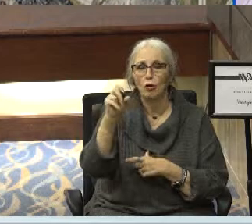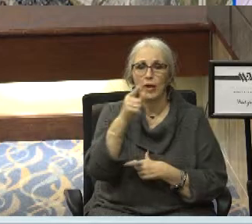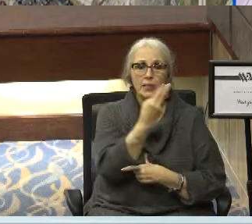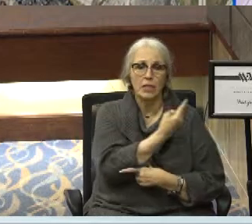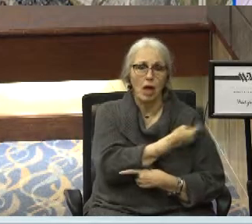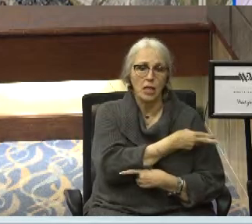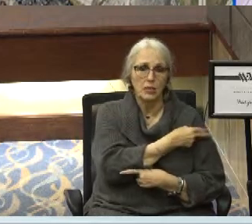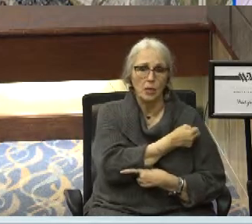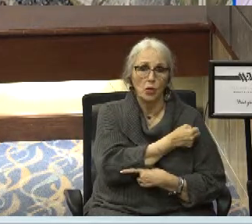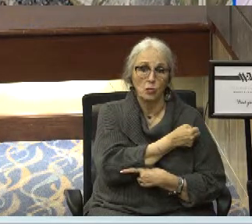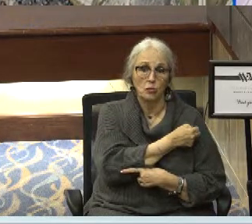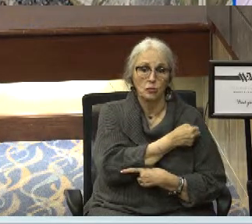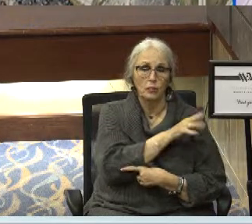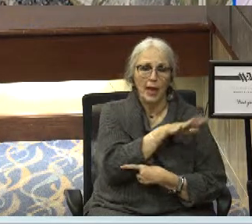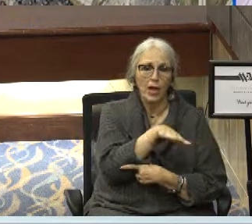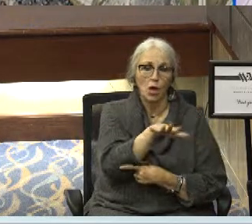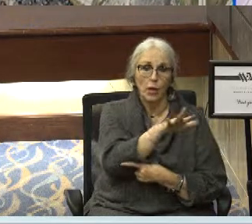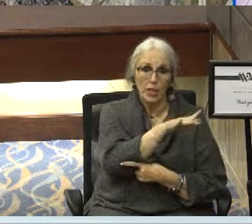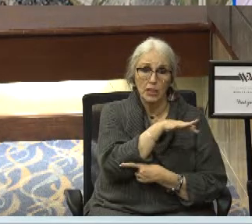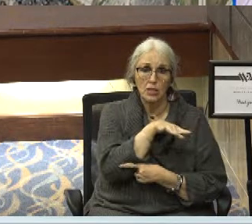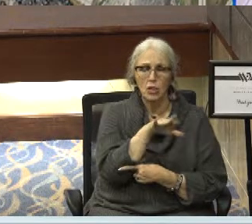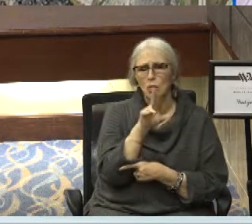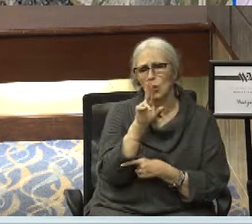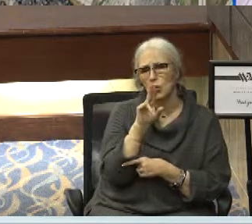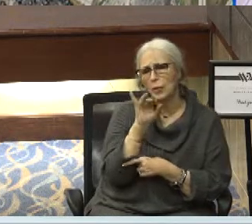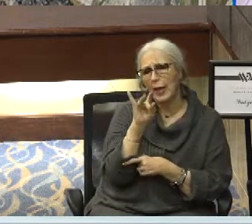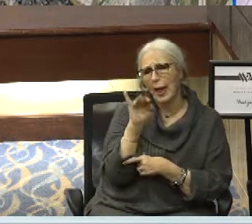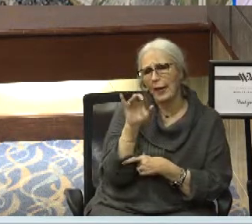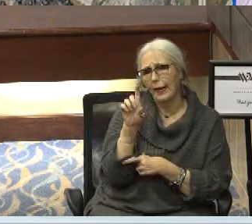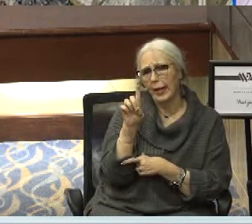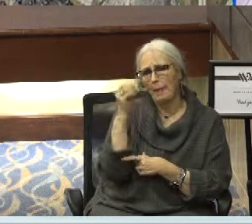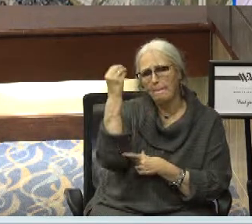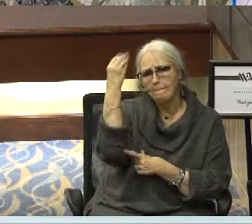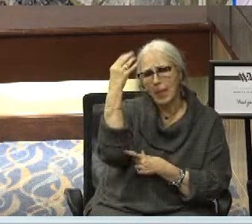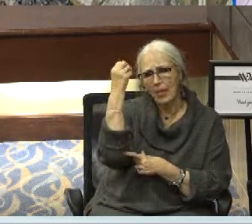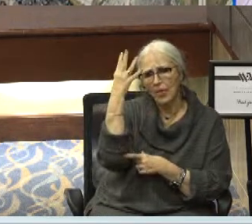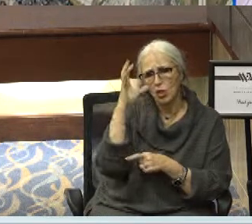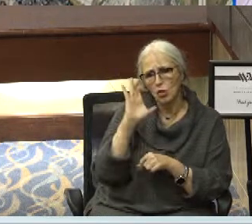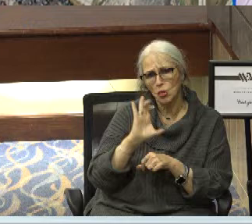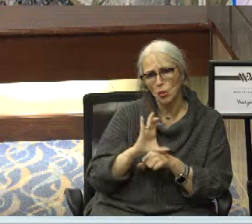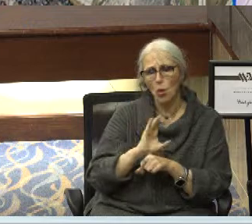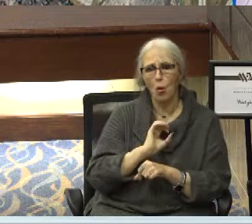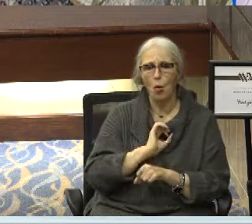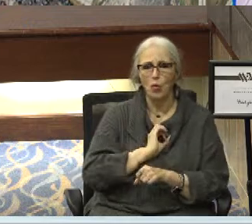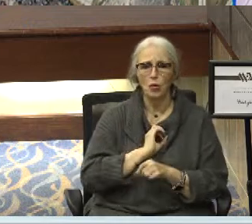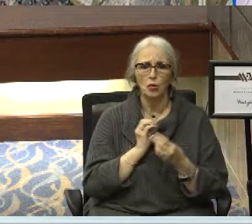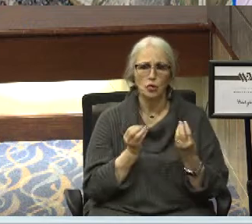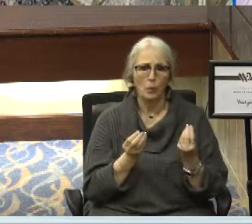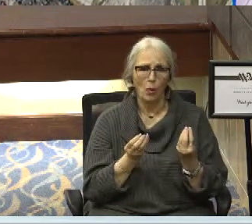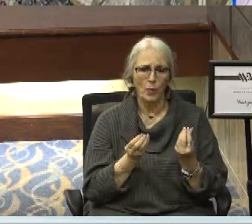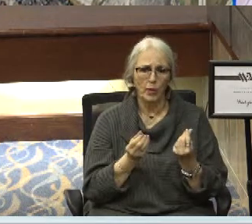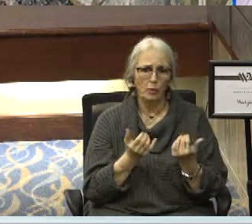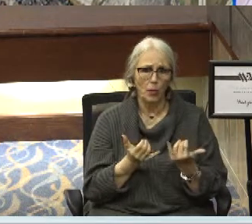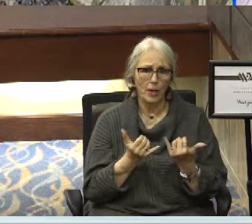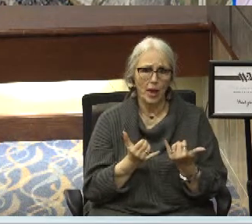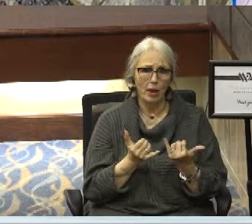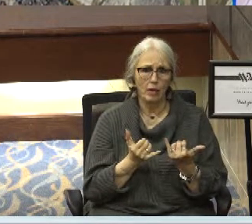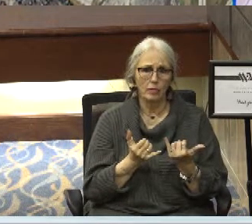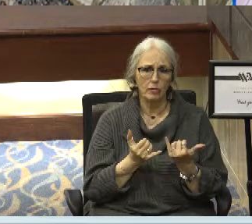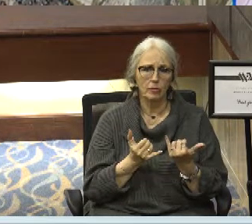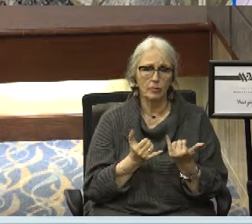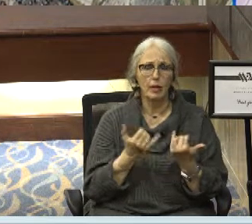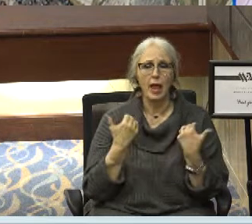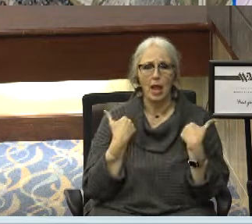the Central United Methodist Church that currently owns this property and has it